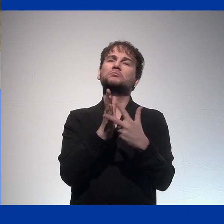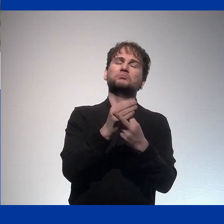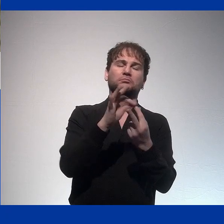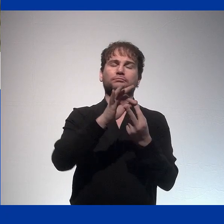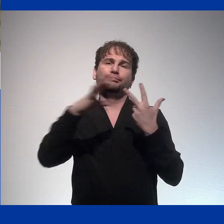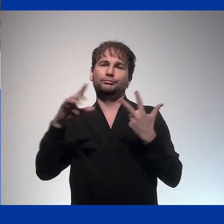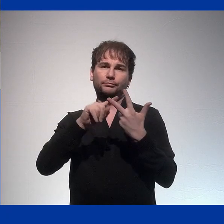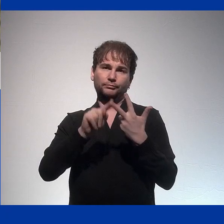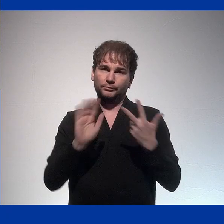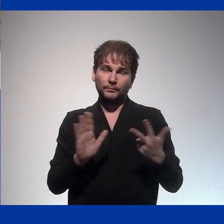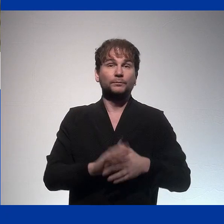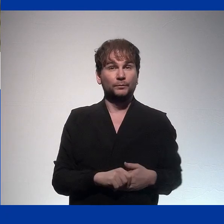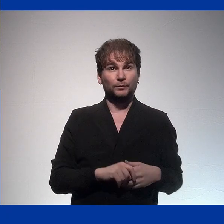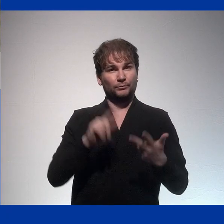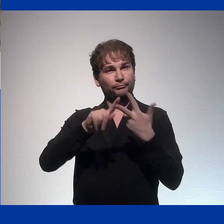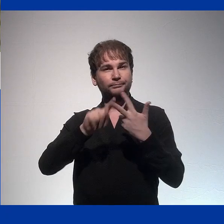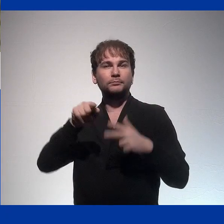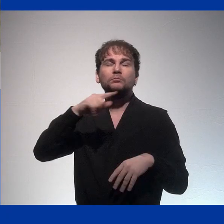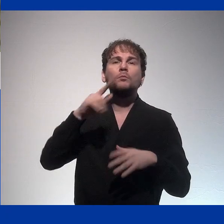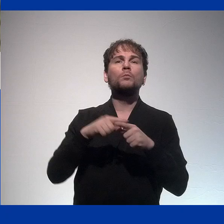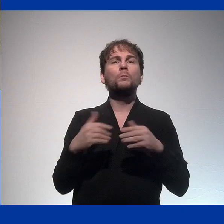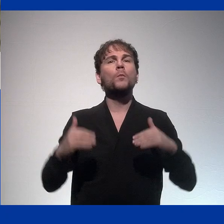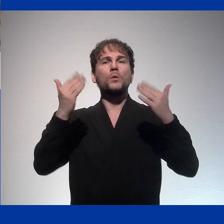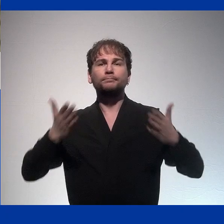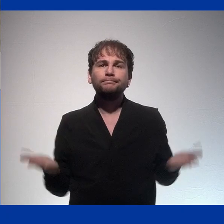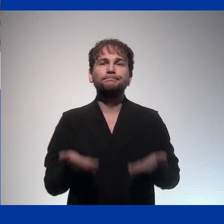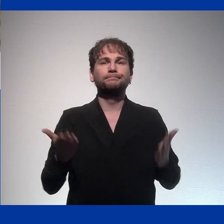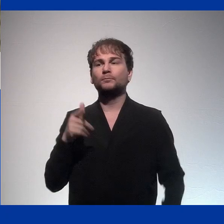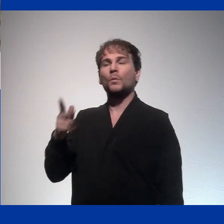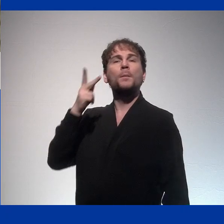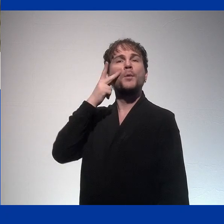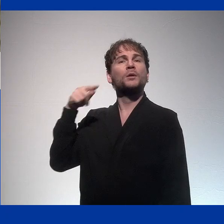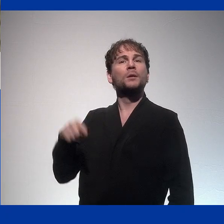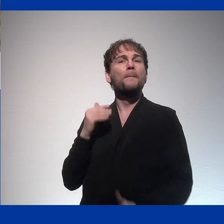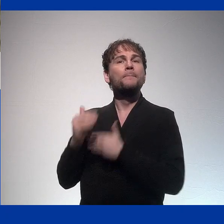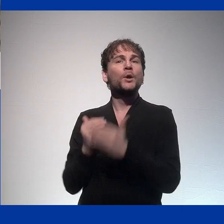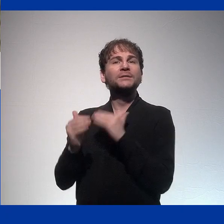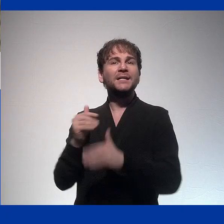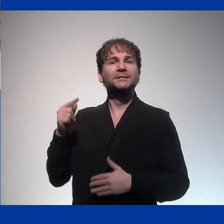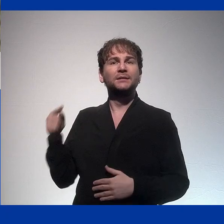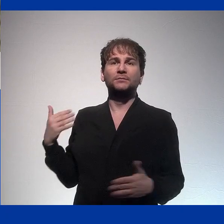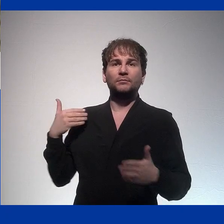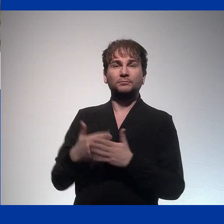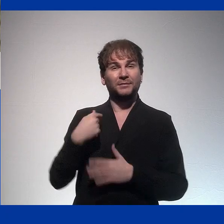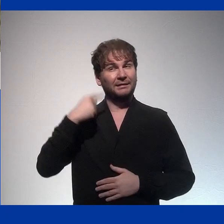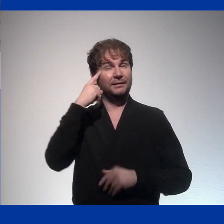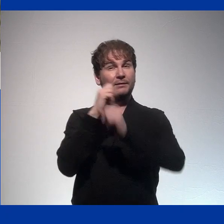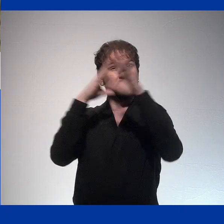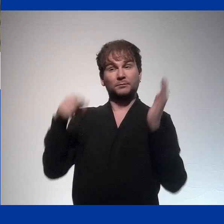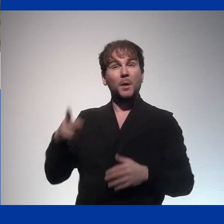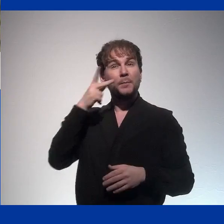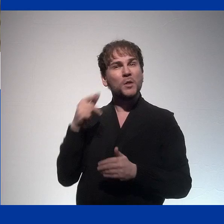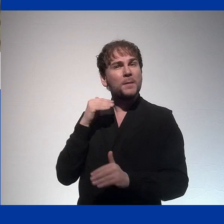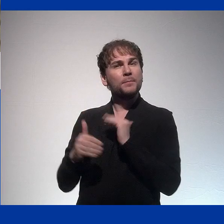give youth workers bigger recognition and credibility, but we also can give better promotion and recognition to the